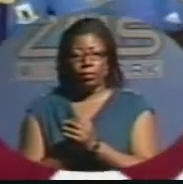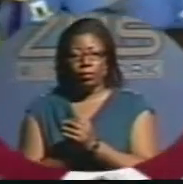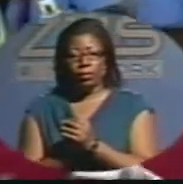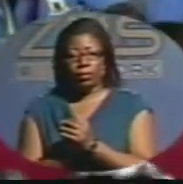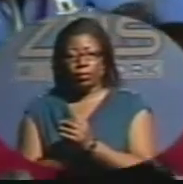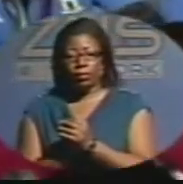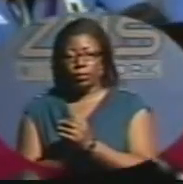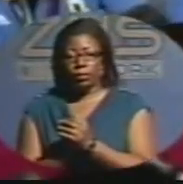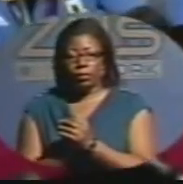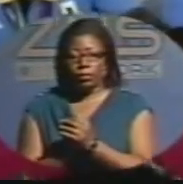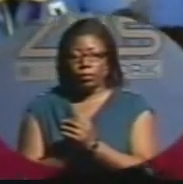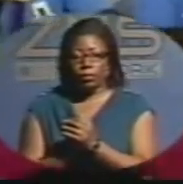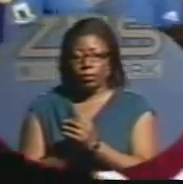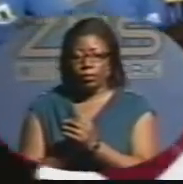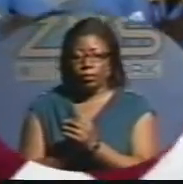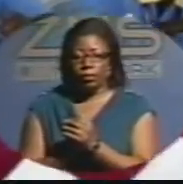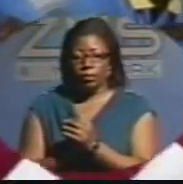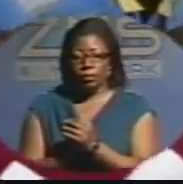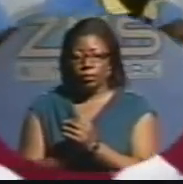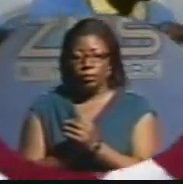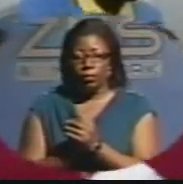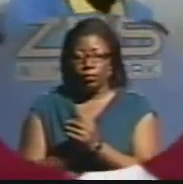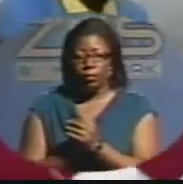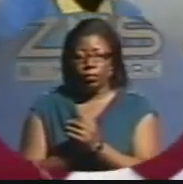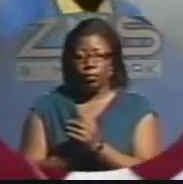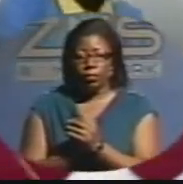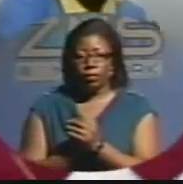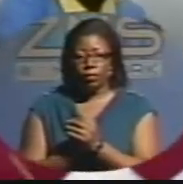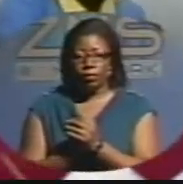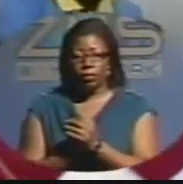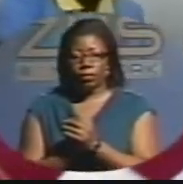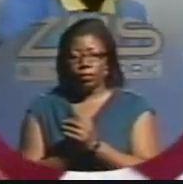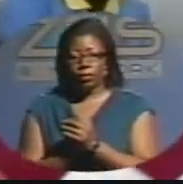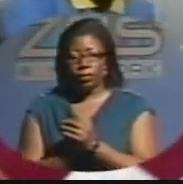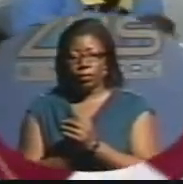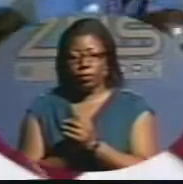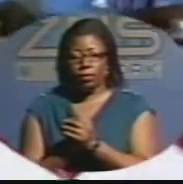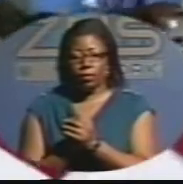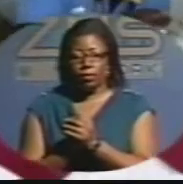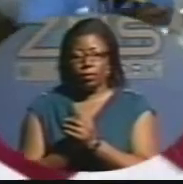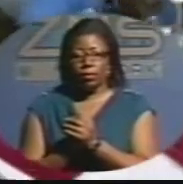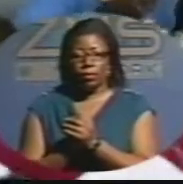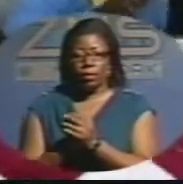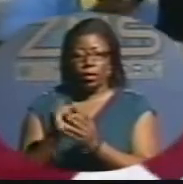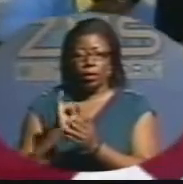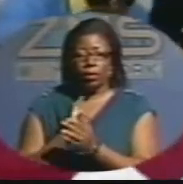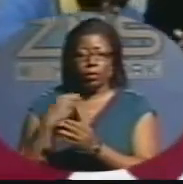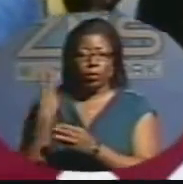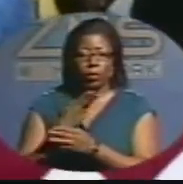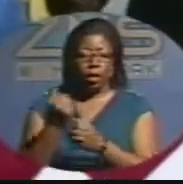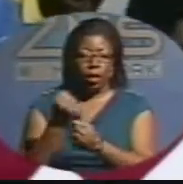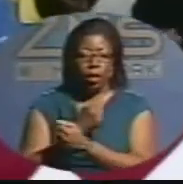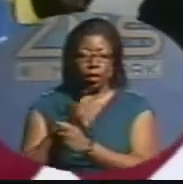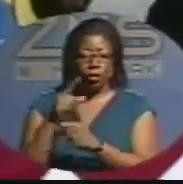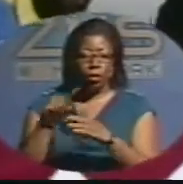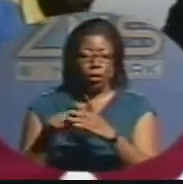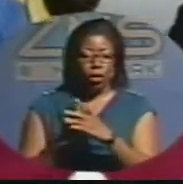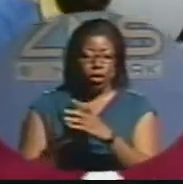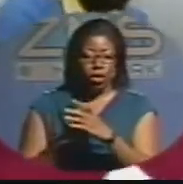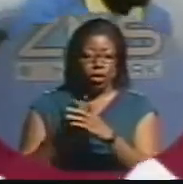so. We will welcome you here to the famous